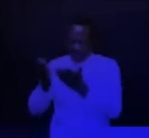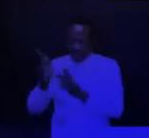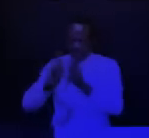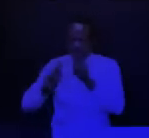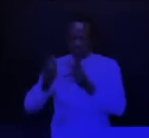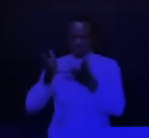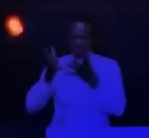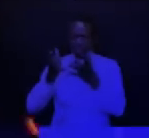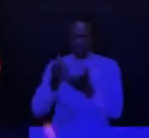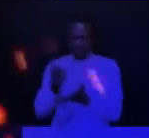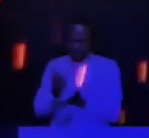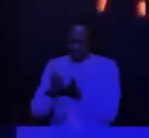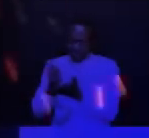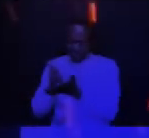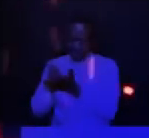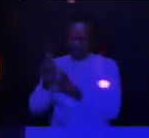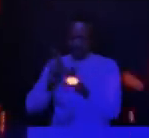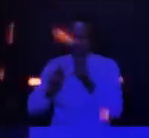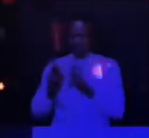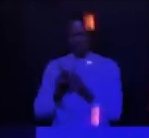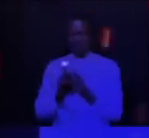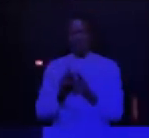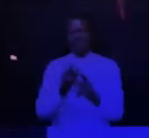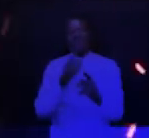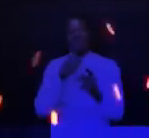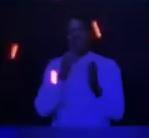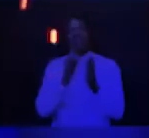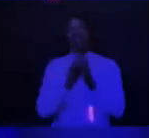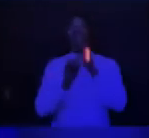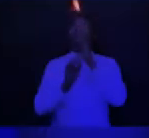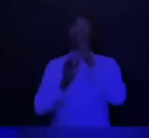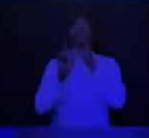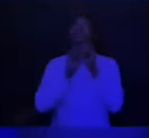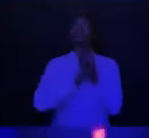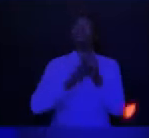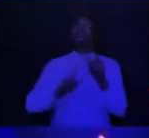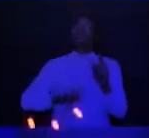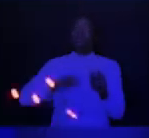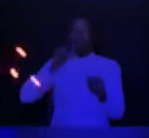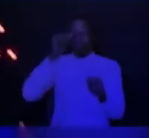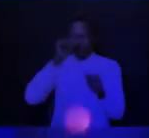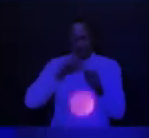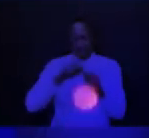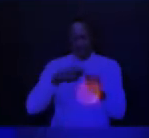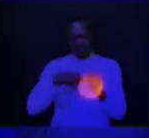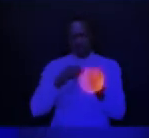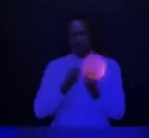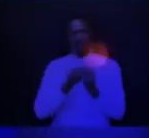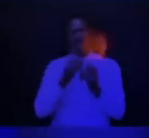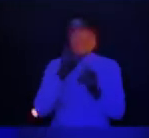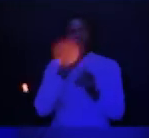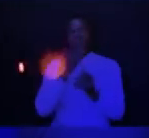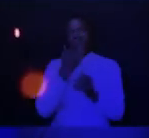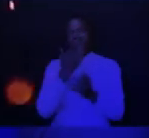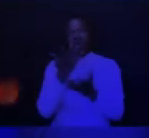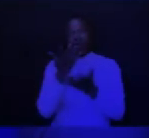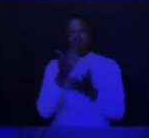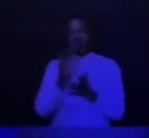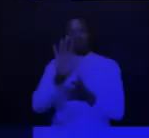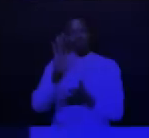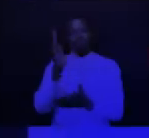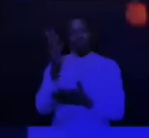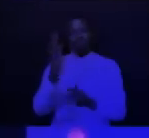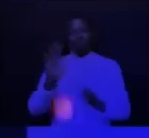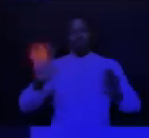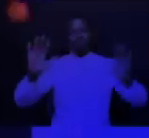people. And say, Lord, remember me with favor. I want you to lift up your hands